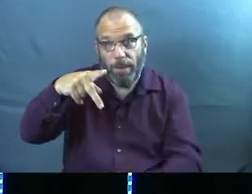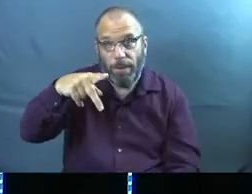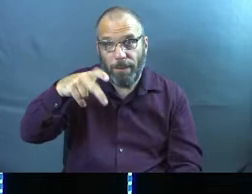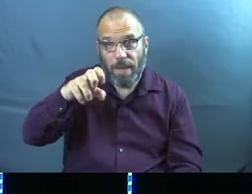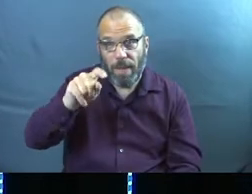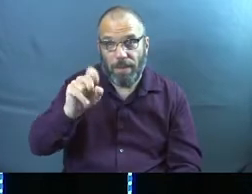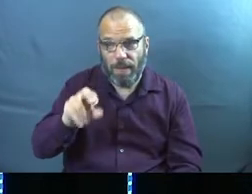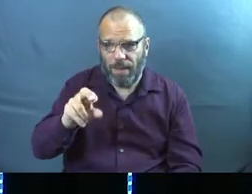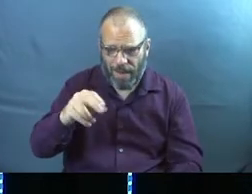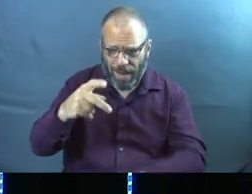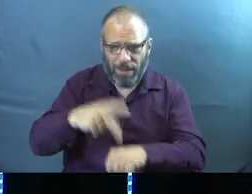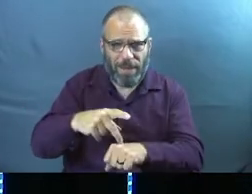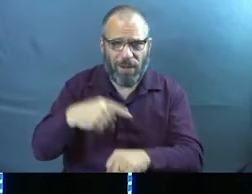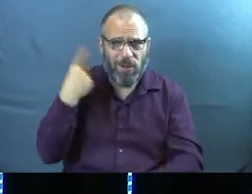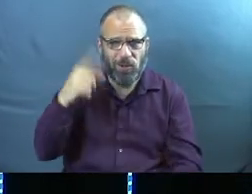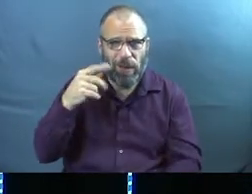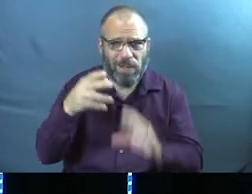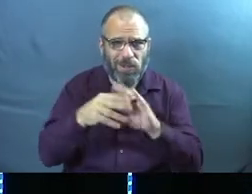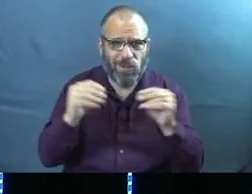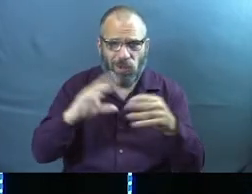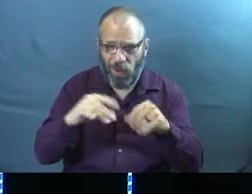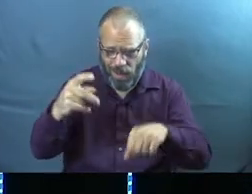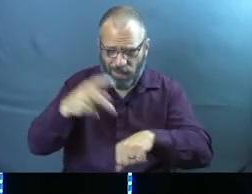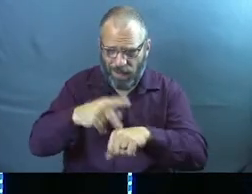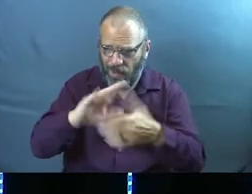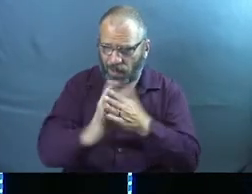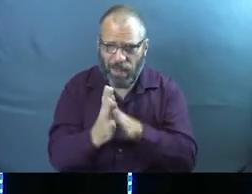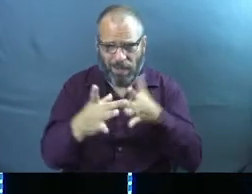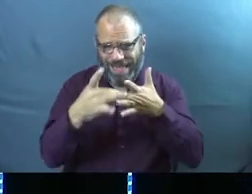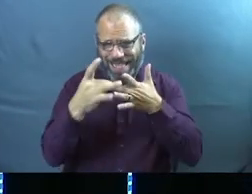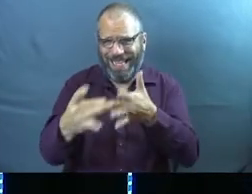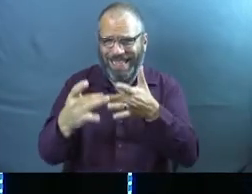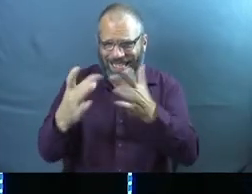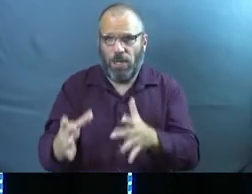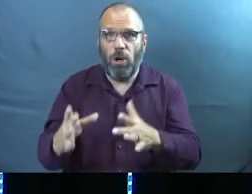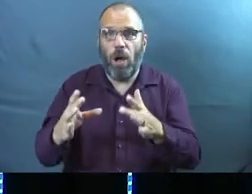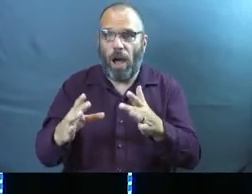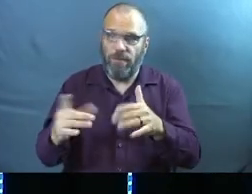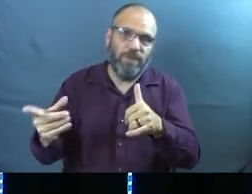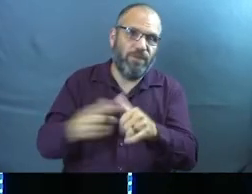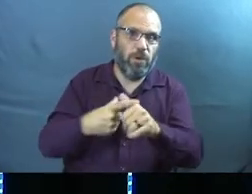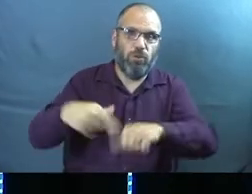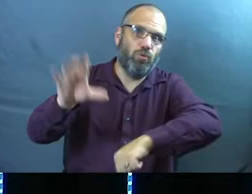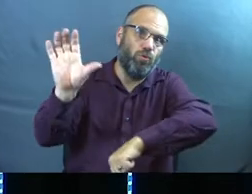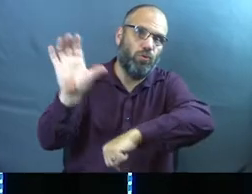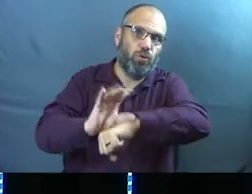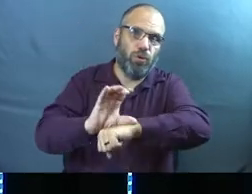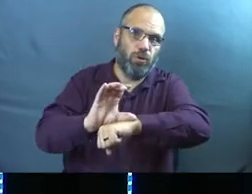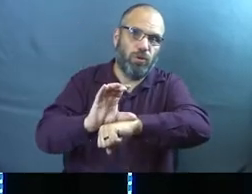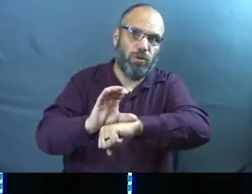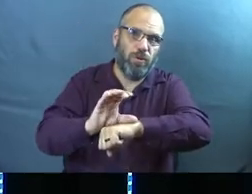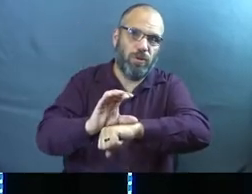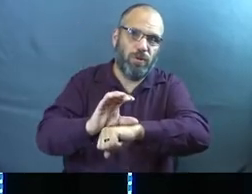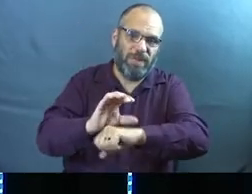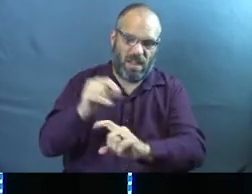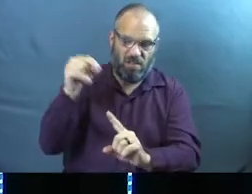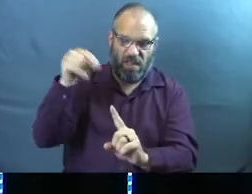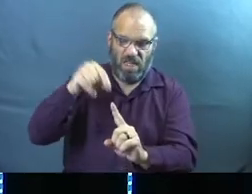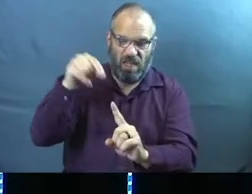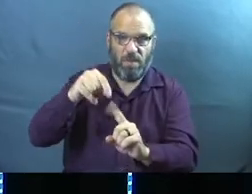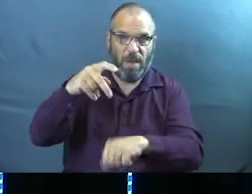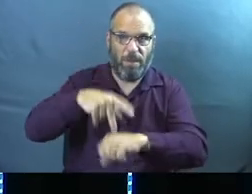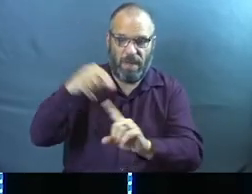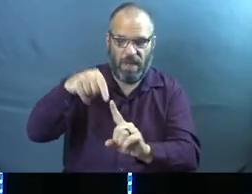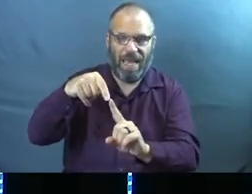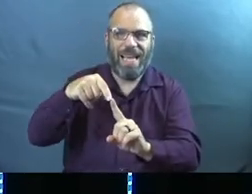See, Peter's this crazy story, right? Like, he becomes the leader of the early church. And what is he except he